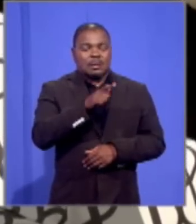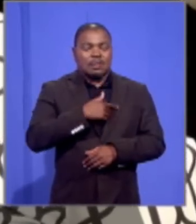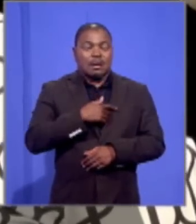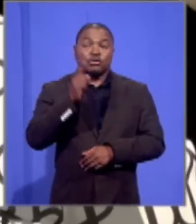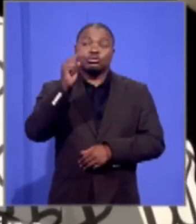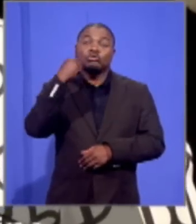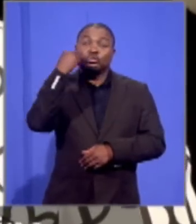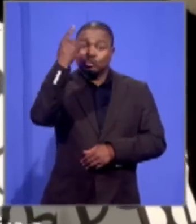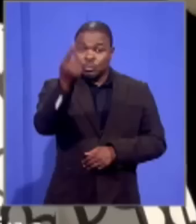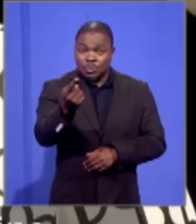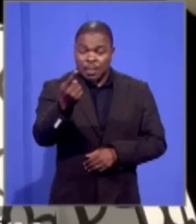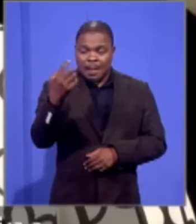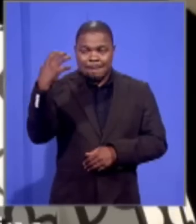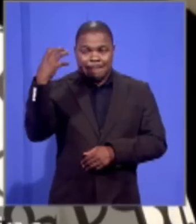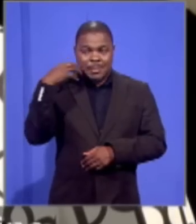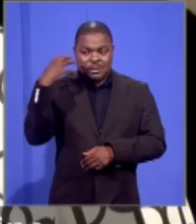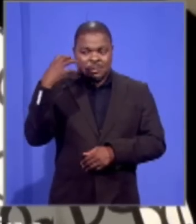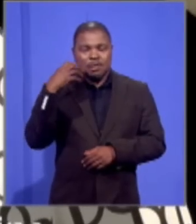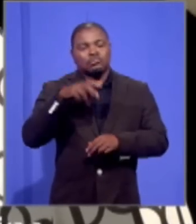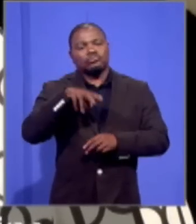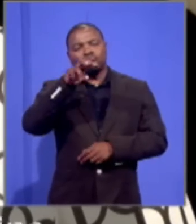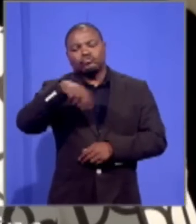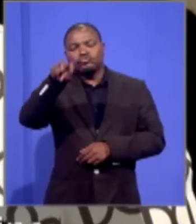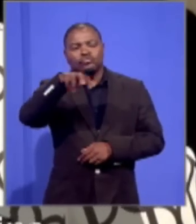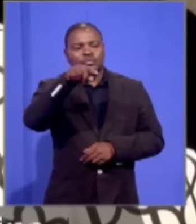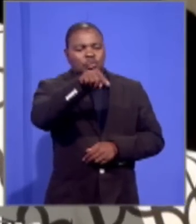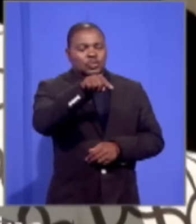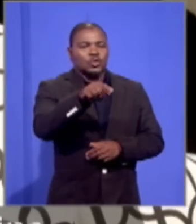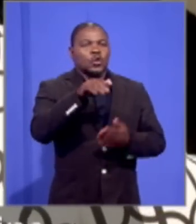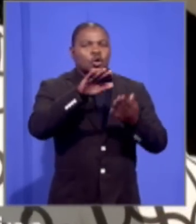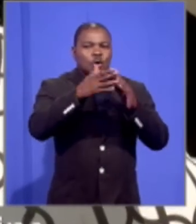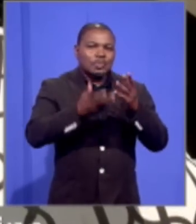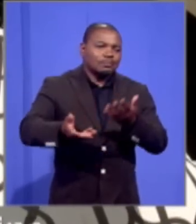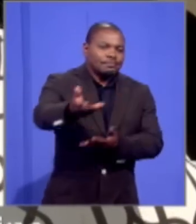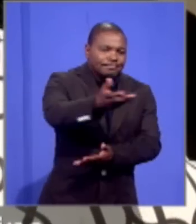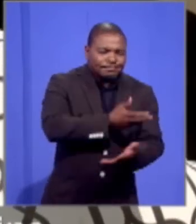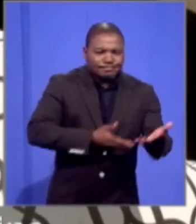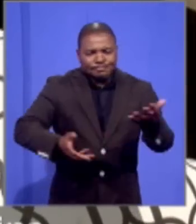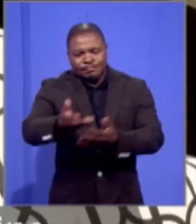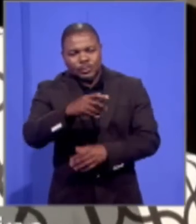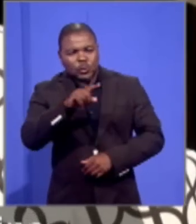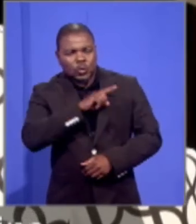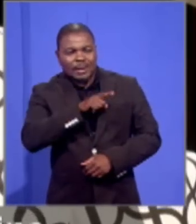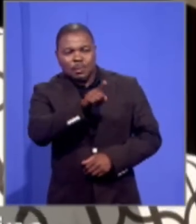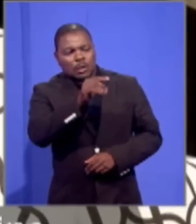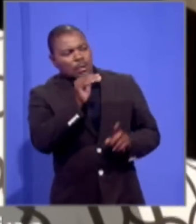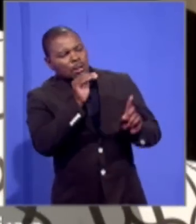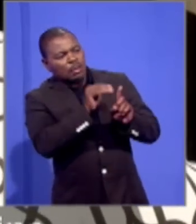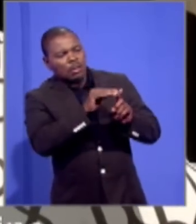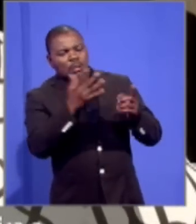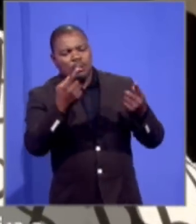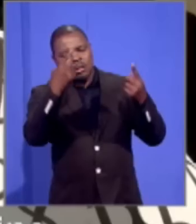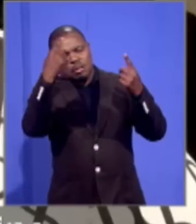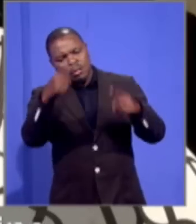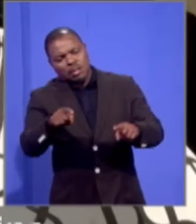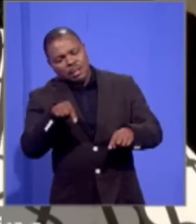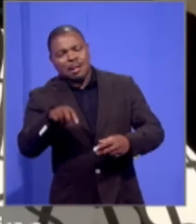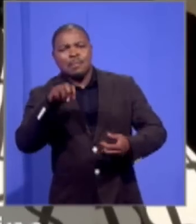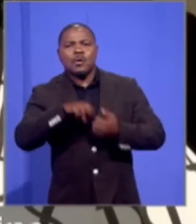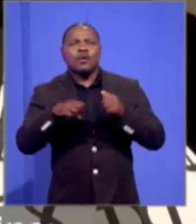phatalala a boledišana le setšhaba sa mo Mesina a ba botša gore ba kile ba mmitša ba rene le